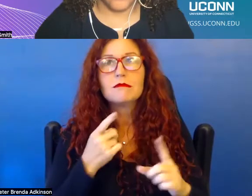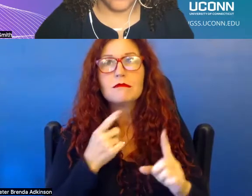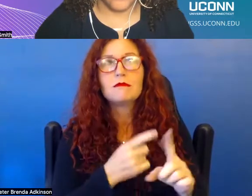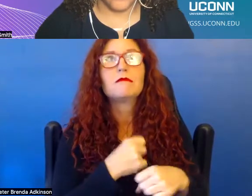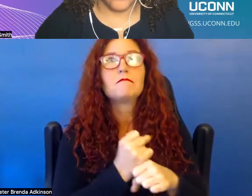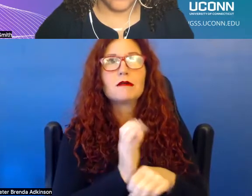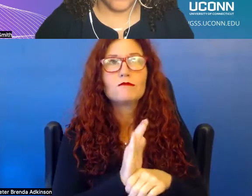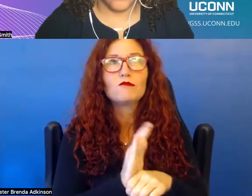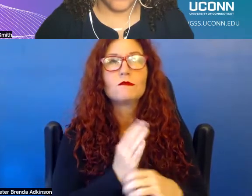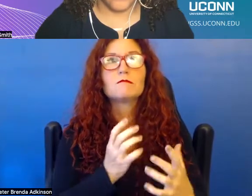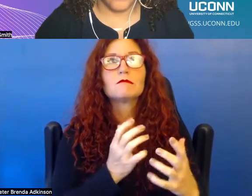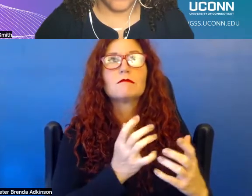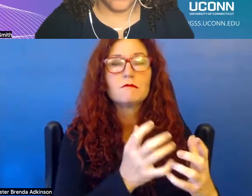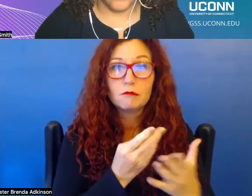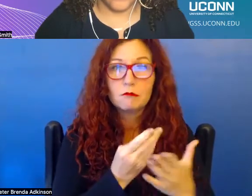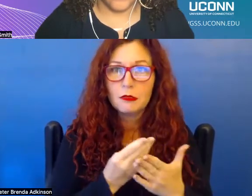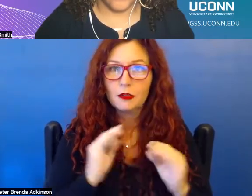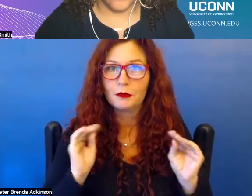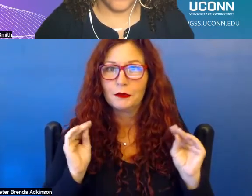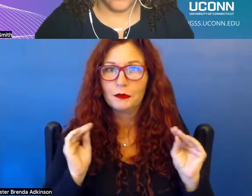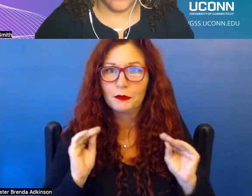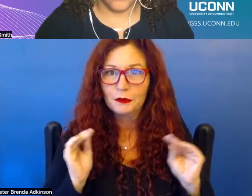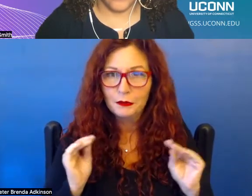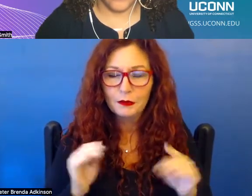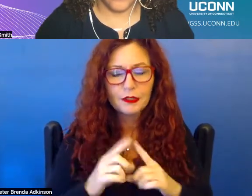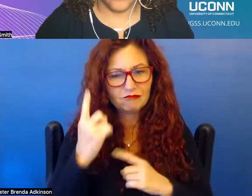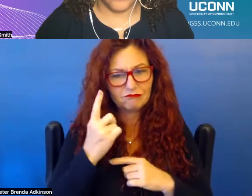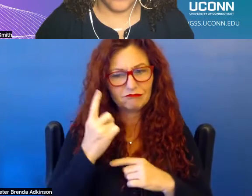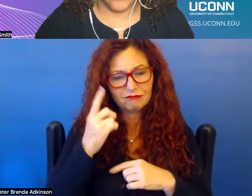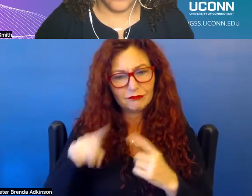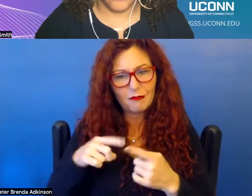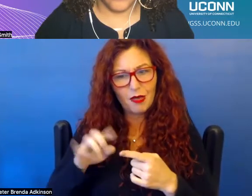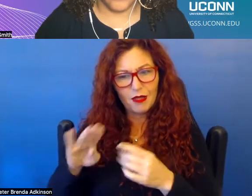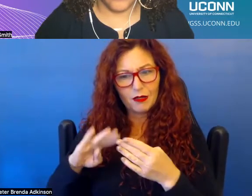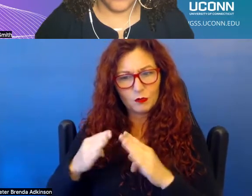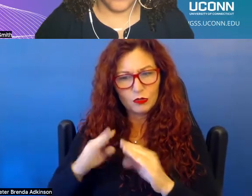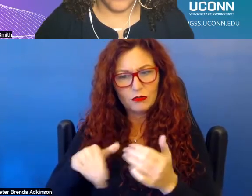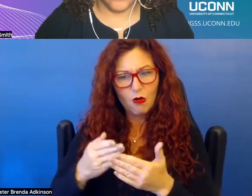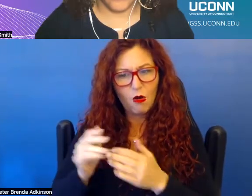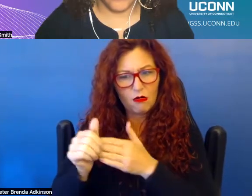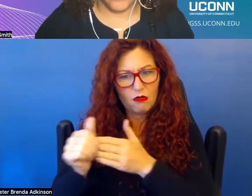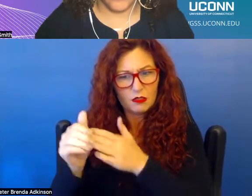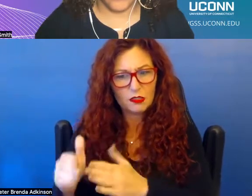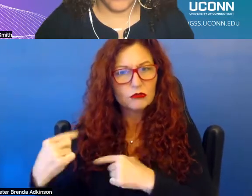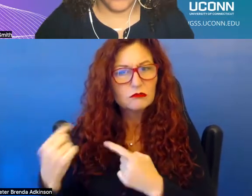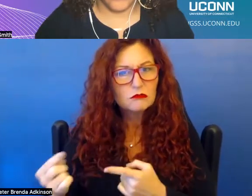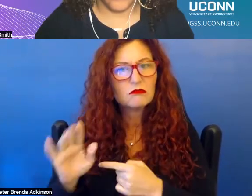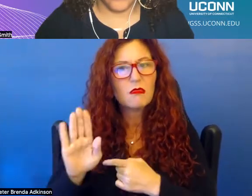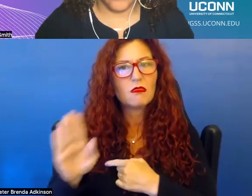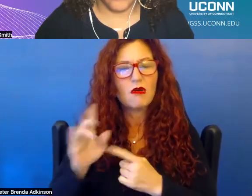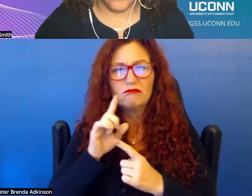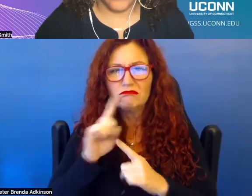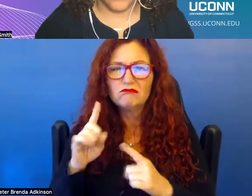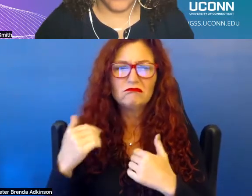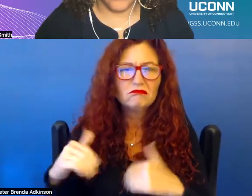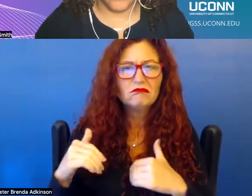me, that those are her words, and I hold them dear, because I didn't get those big grants from foundations